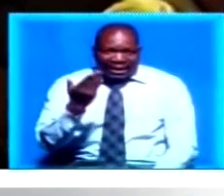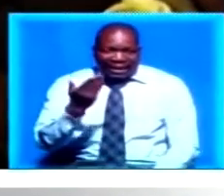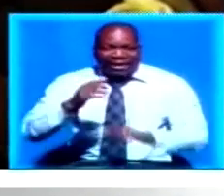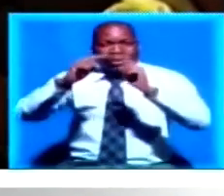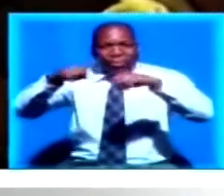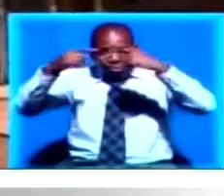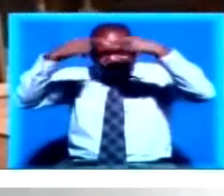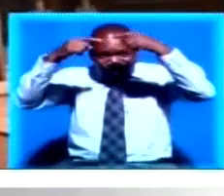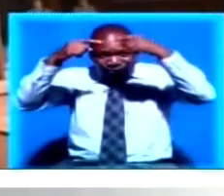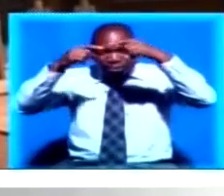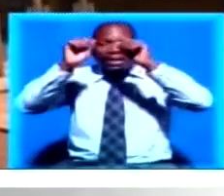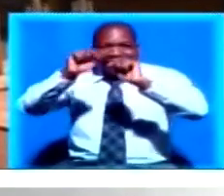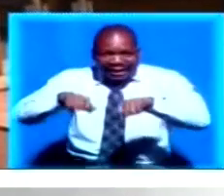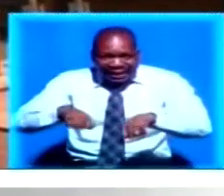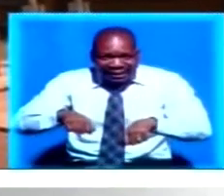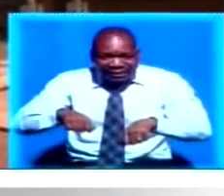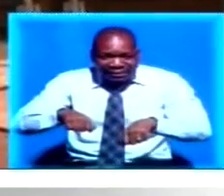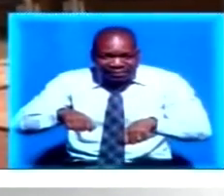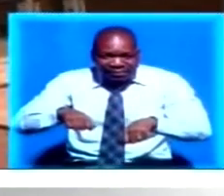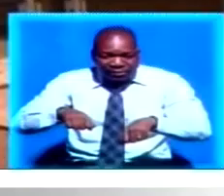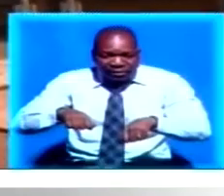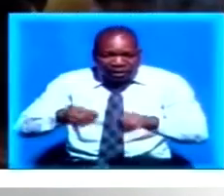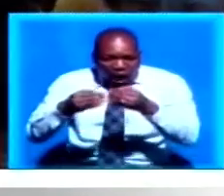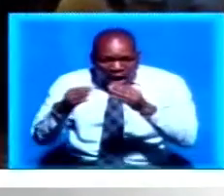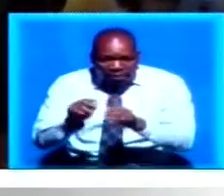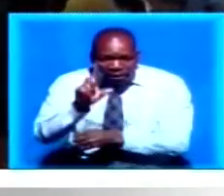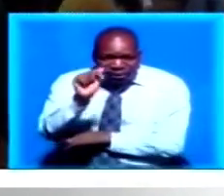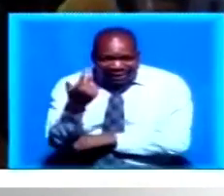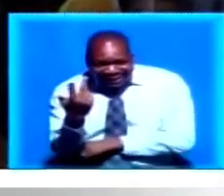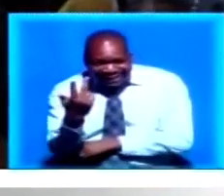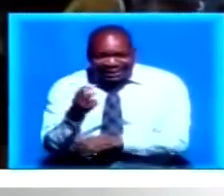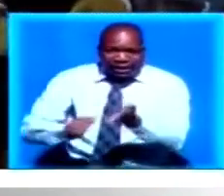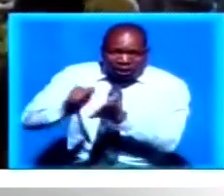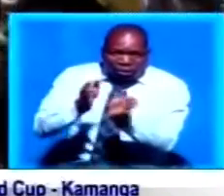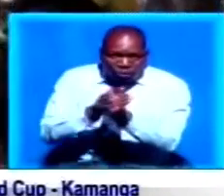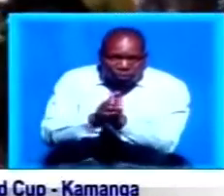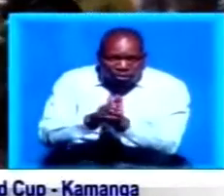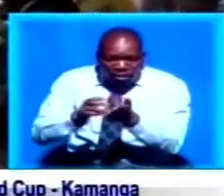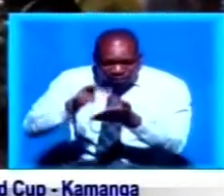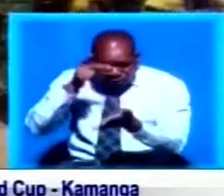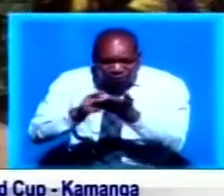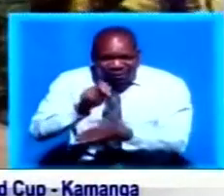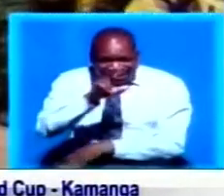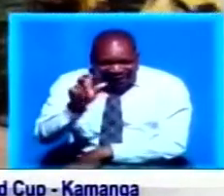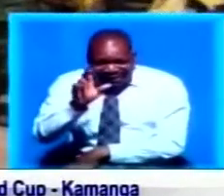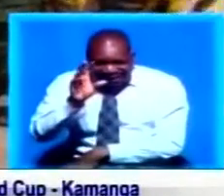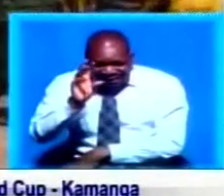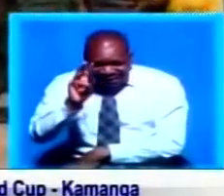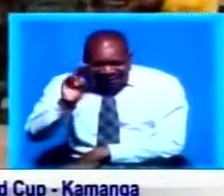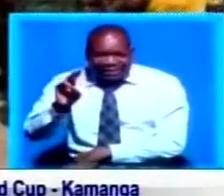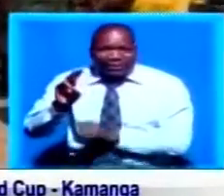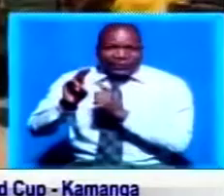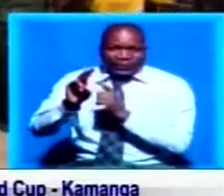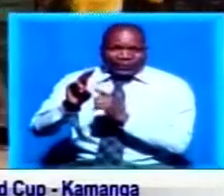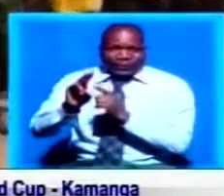to the skies. Rufunsa Secondary School was opened in 2013 and has 367 pupils enrolled at the